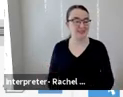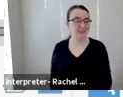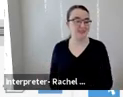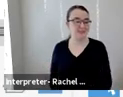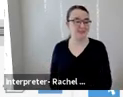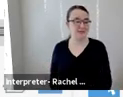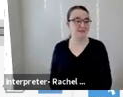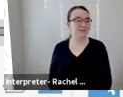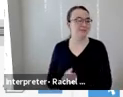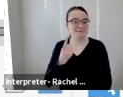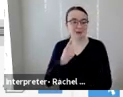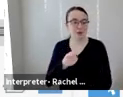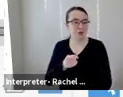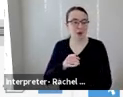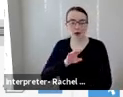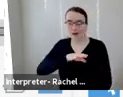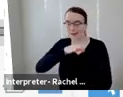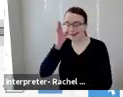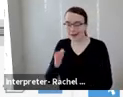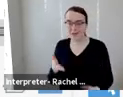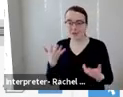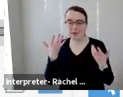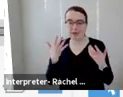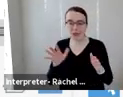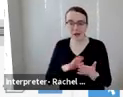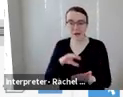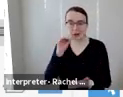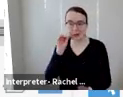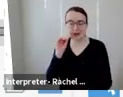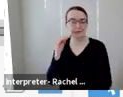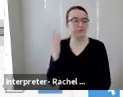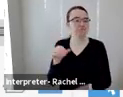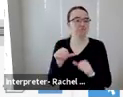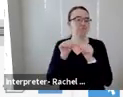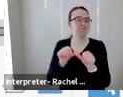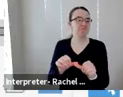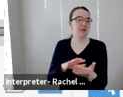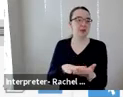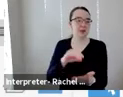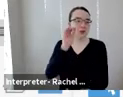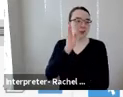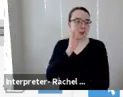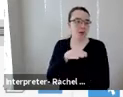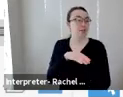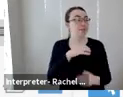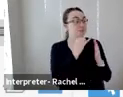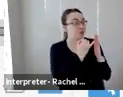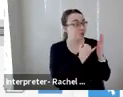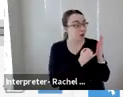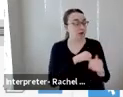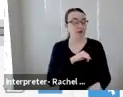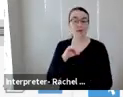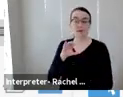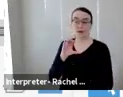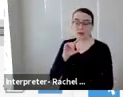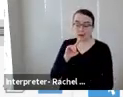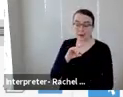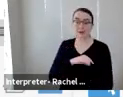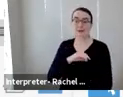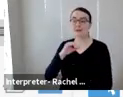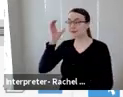done. You're always learning, right? Whether it's drawing, whether it's CAD, whether it's concept